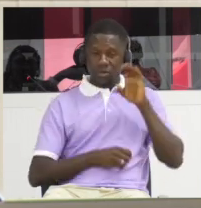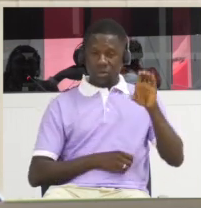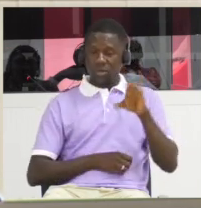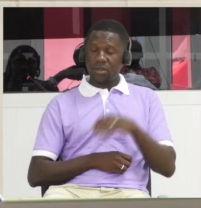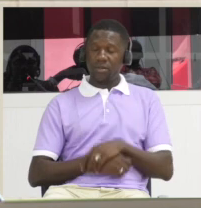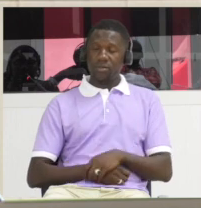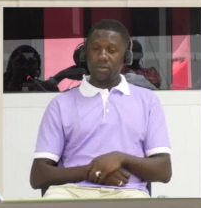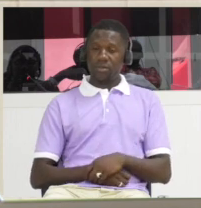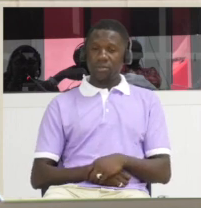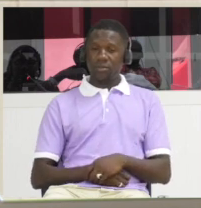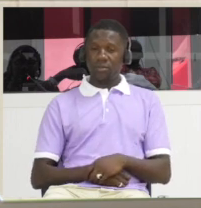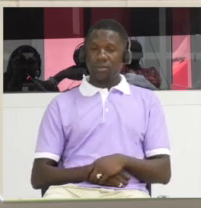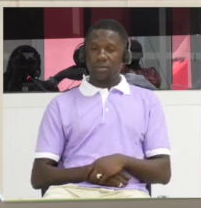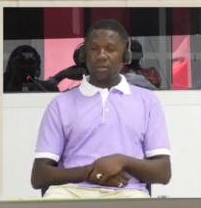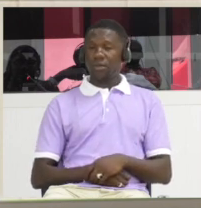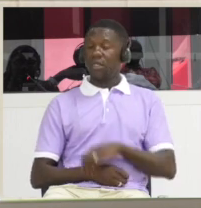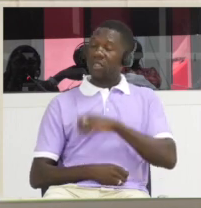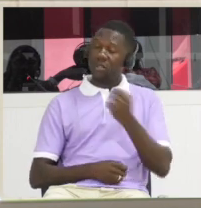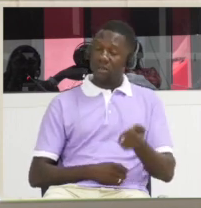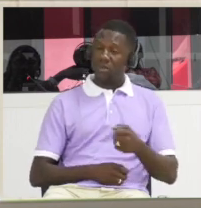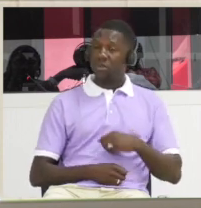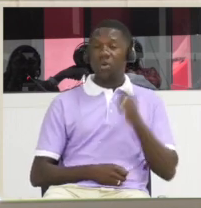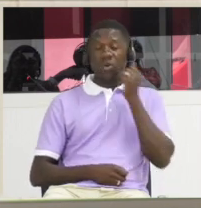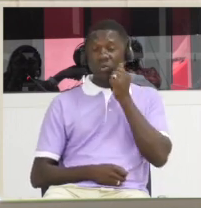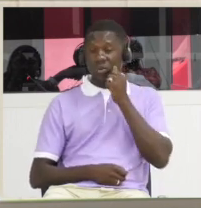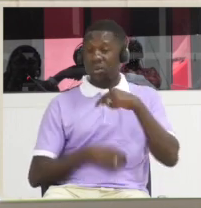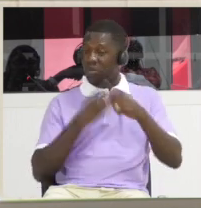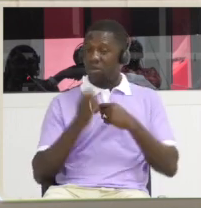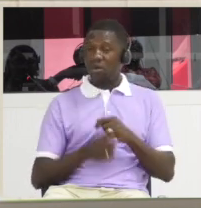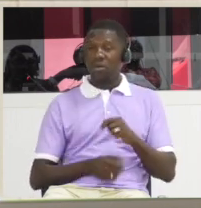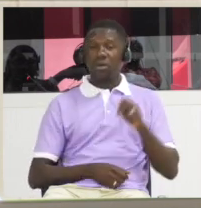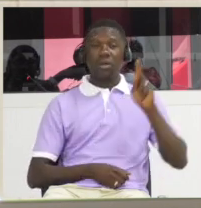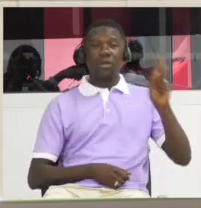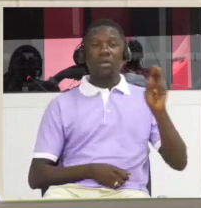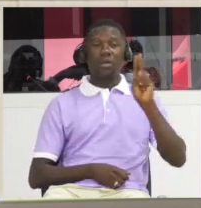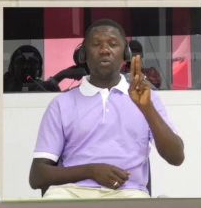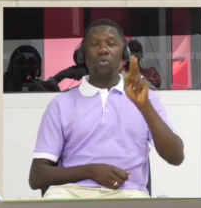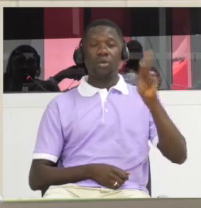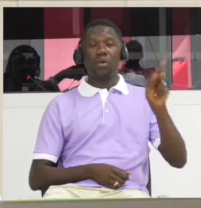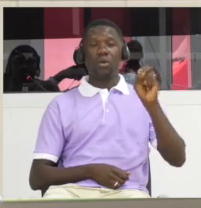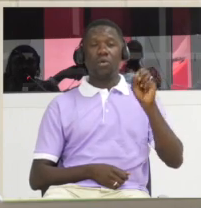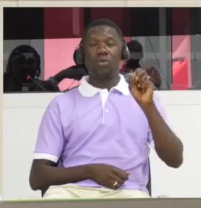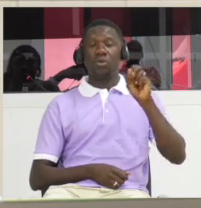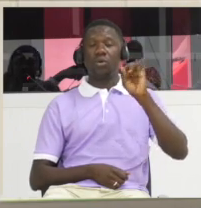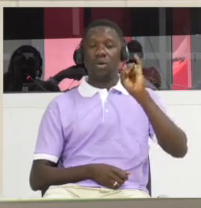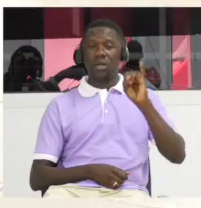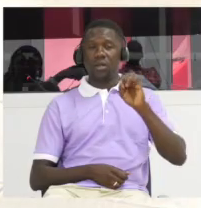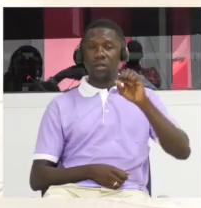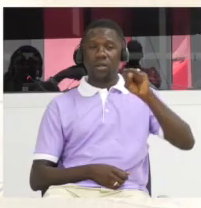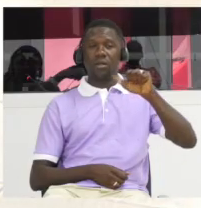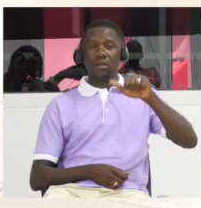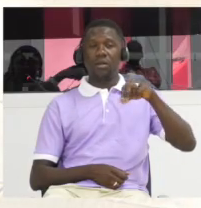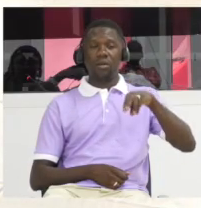And it is always about Kukoi Samasanyang, mobilizing people and trying